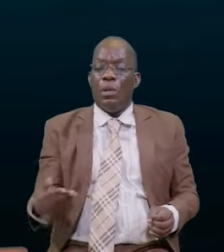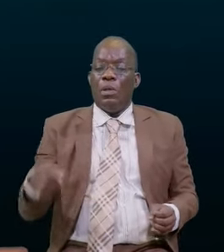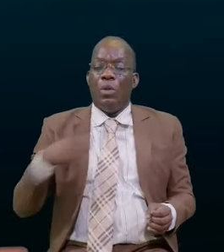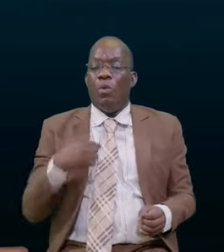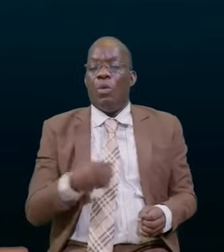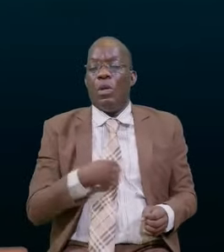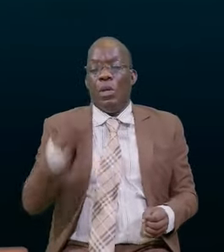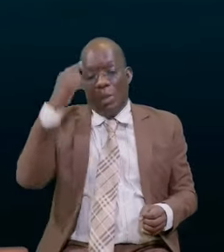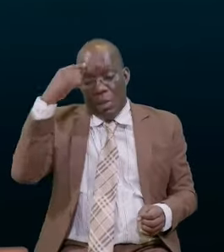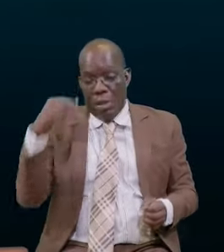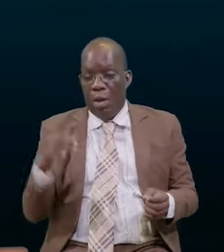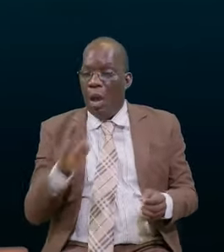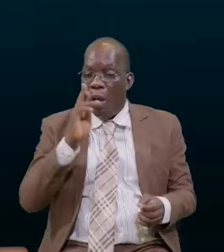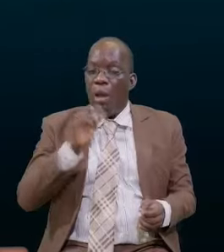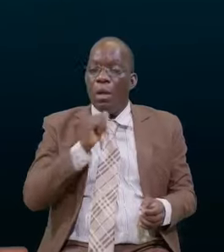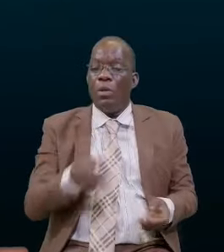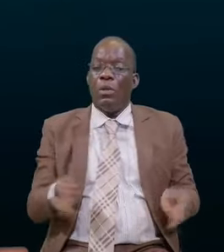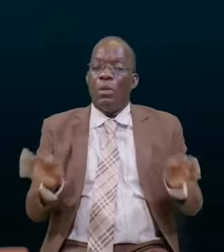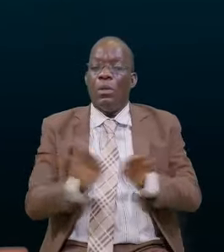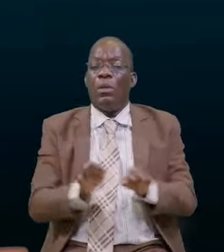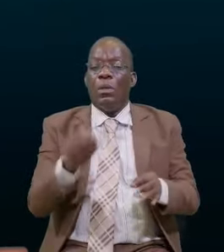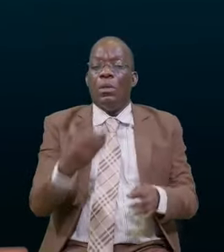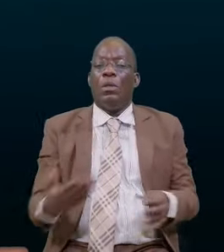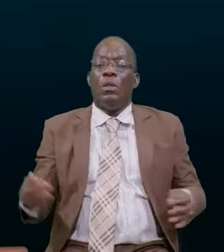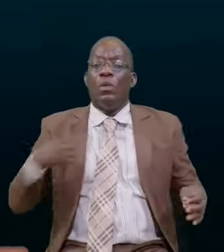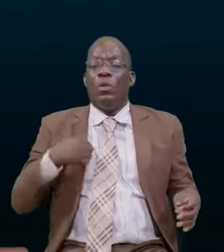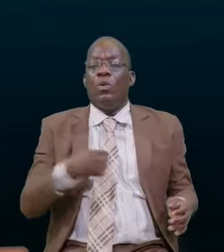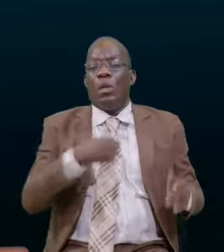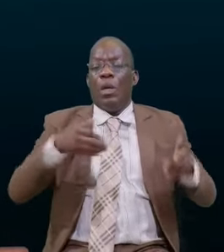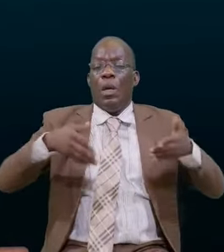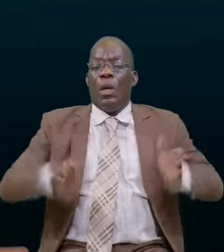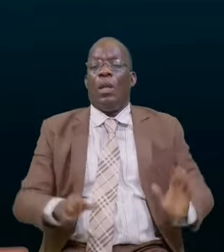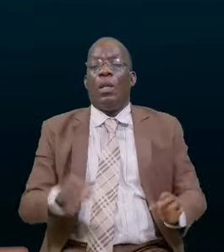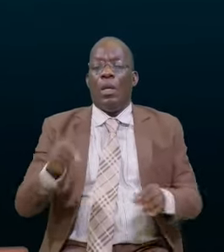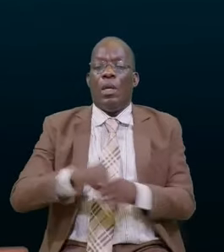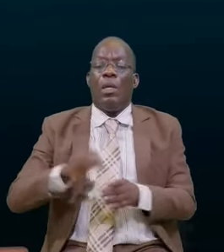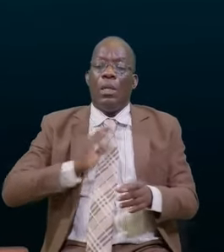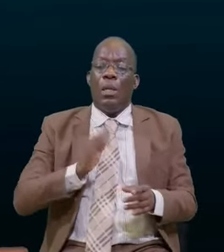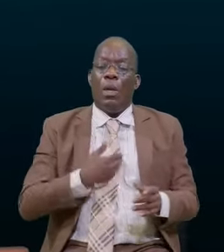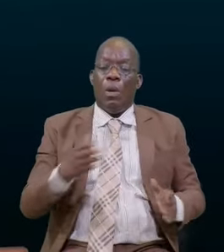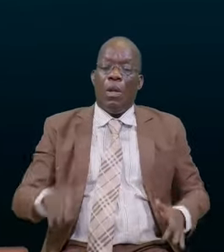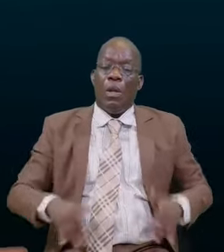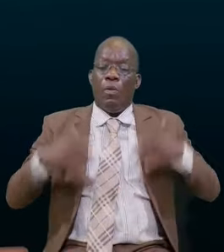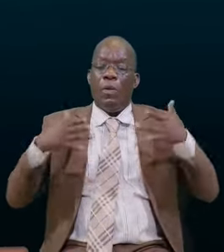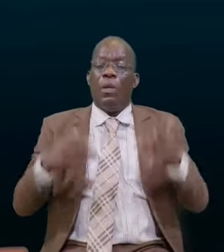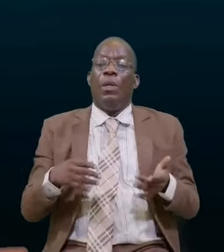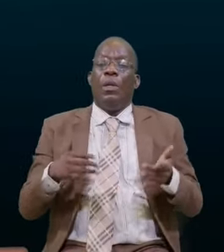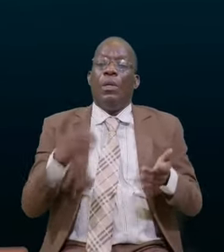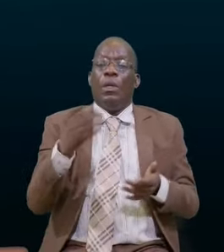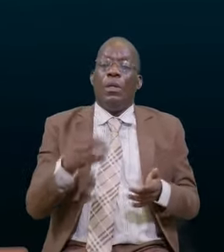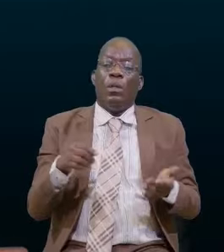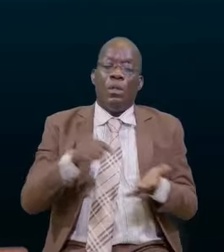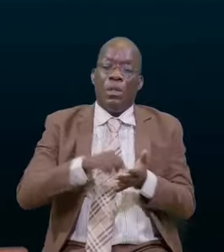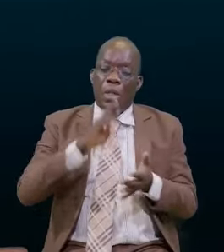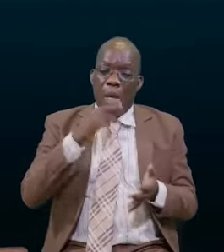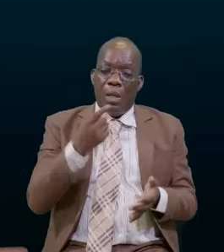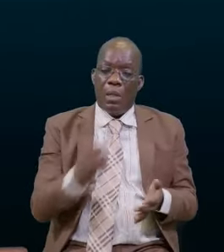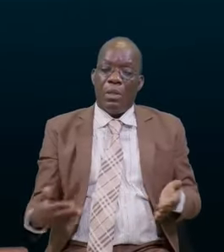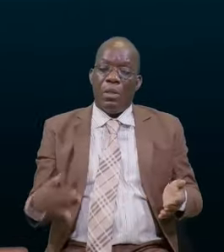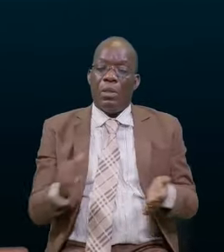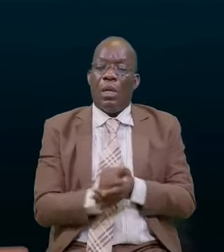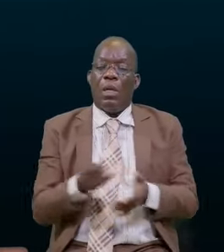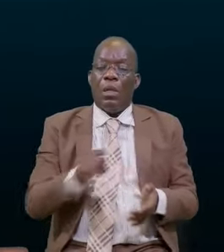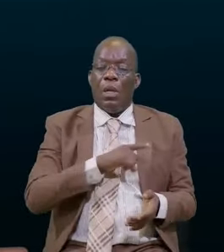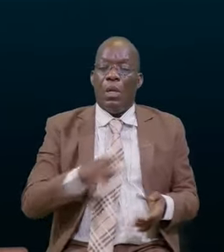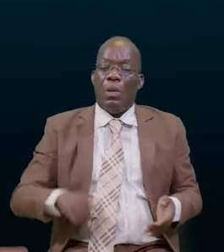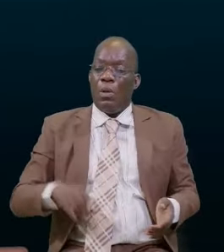our lives these are the things God's spirit is warning all believers about alongside the warning on each of